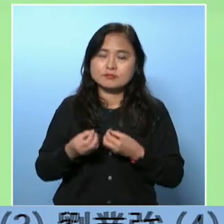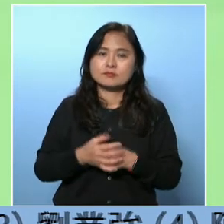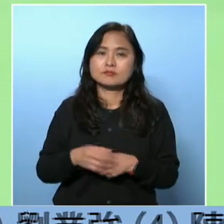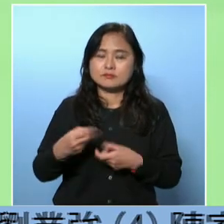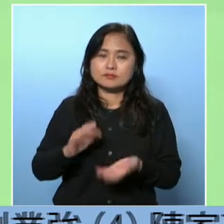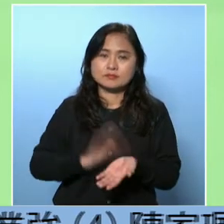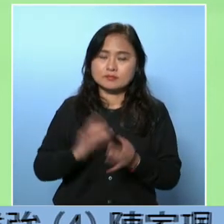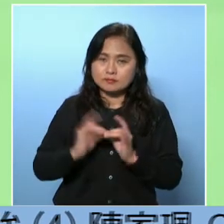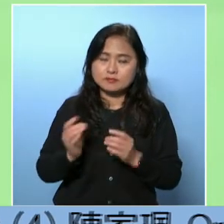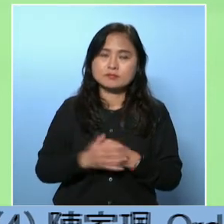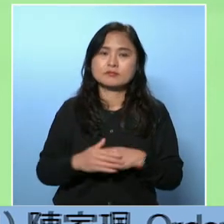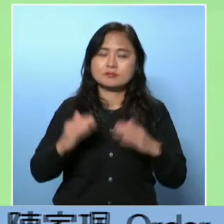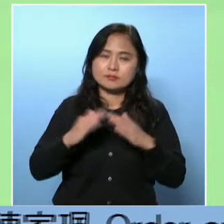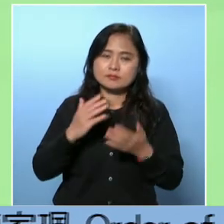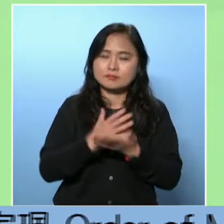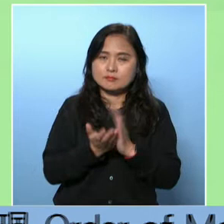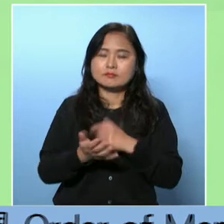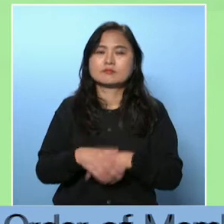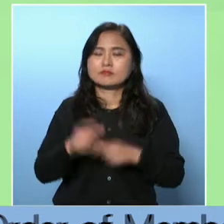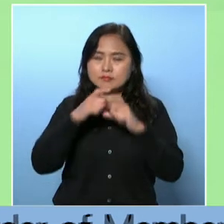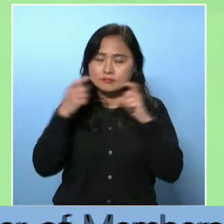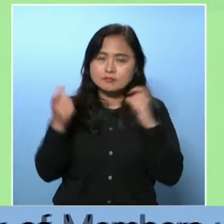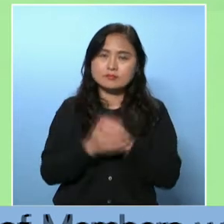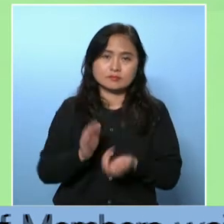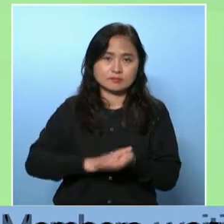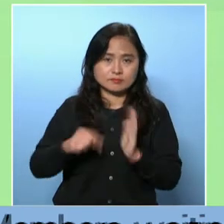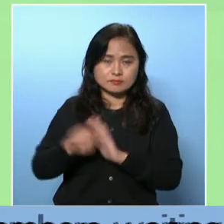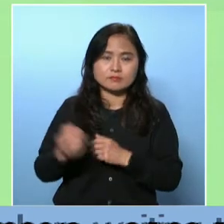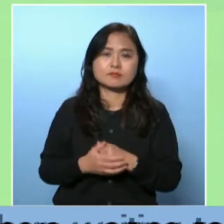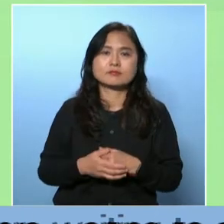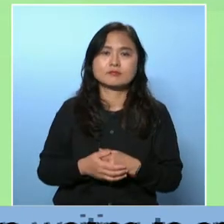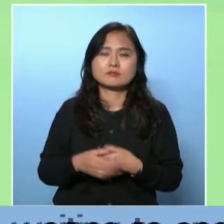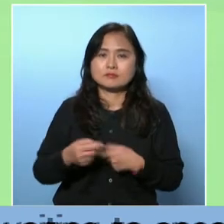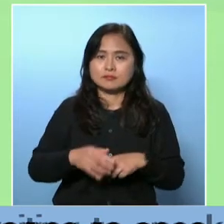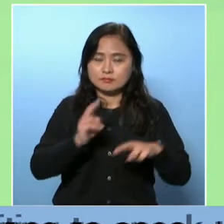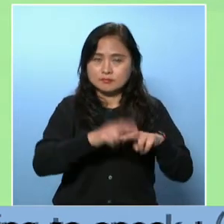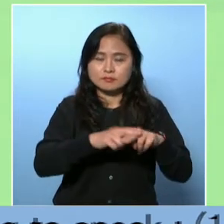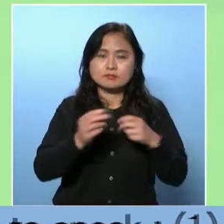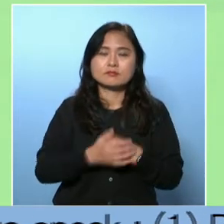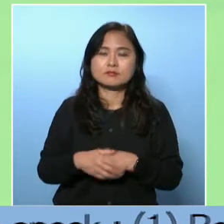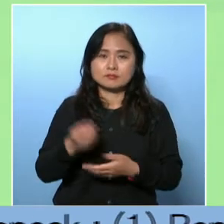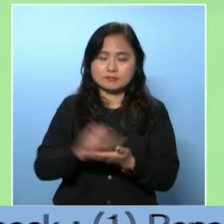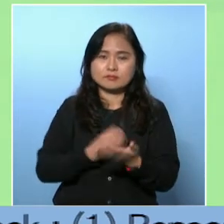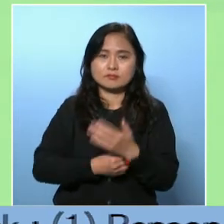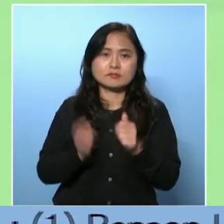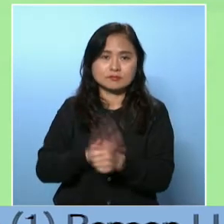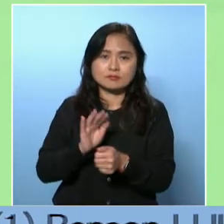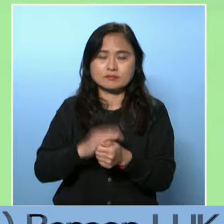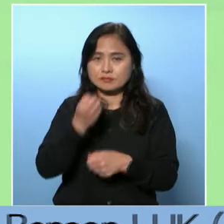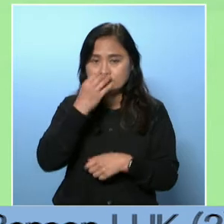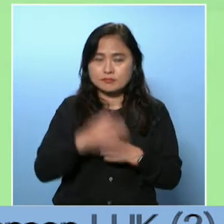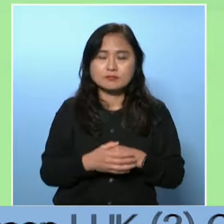provide RAT kits, to provide beds, furniture, and isolation treatment facilities, and masks,